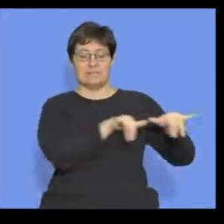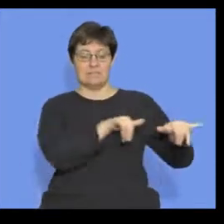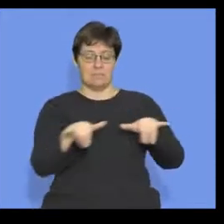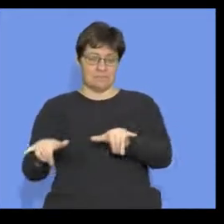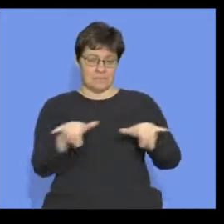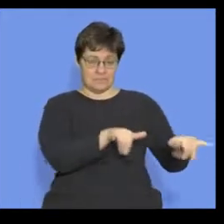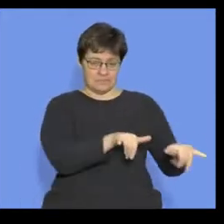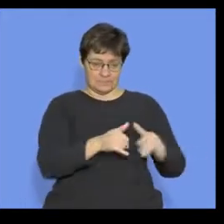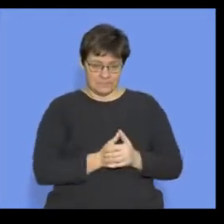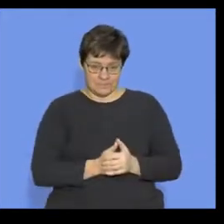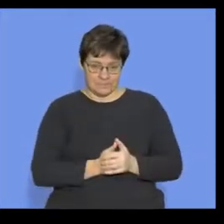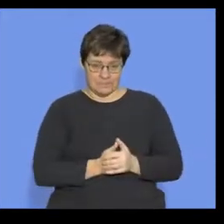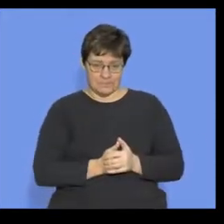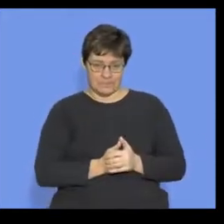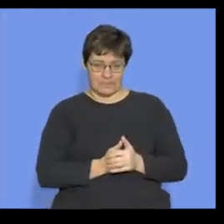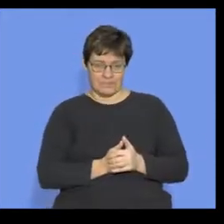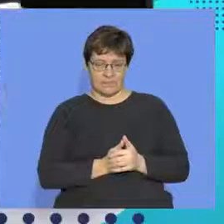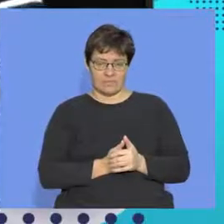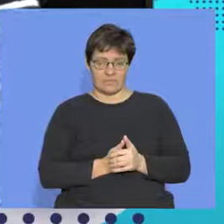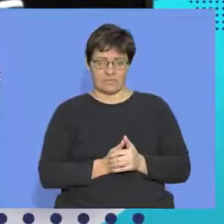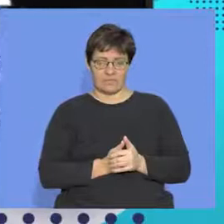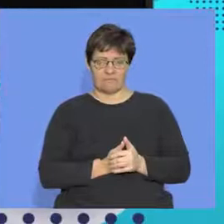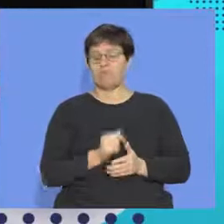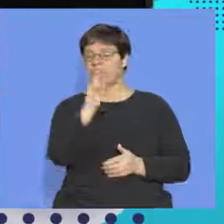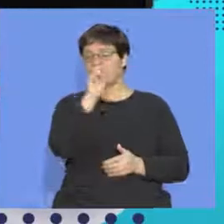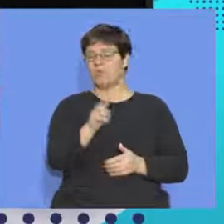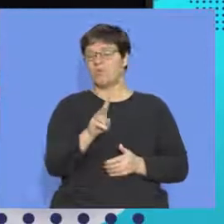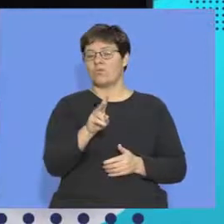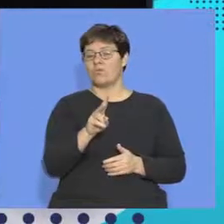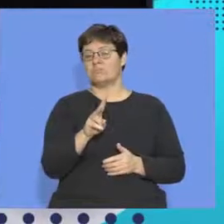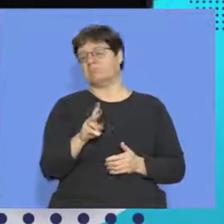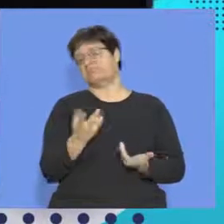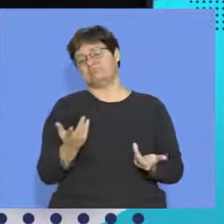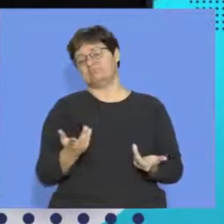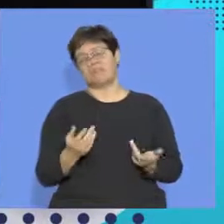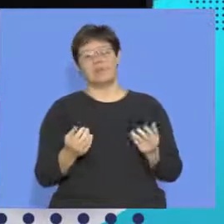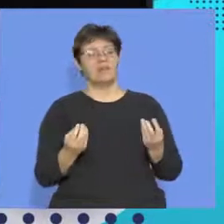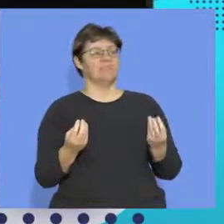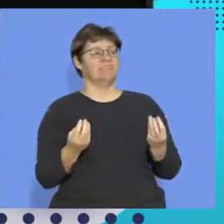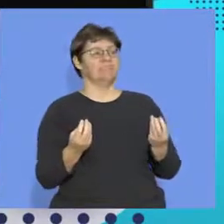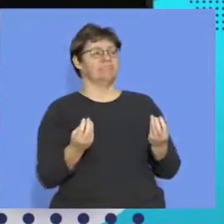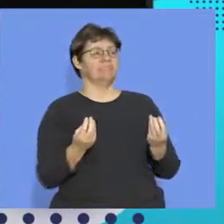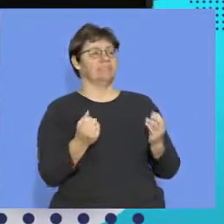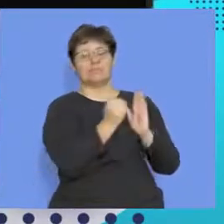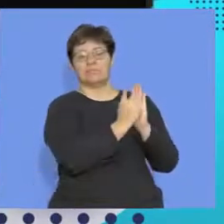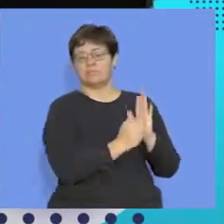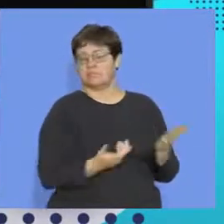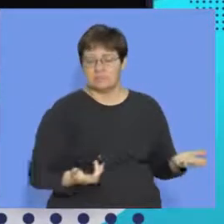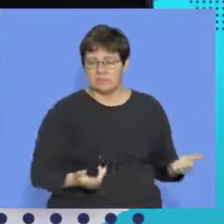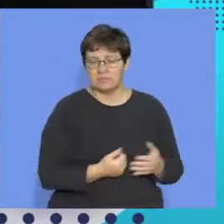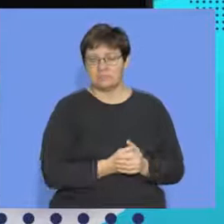together? There's a common outcome between the two events. If we look at subjects, so I could be taking,